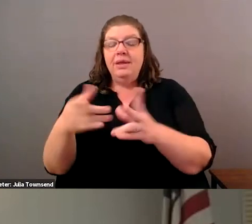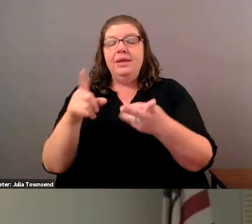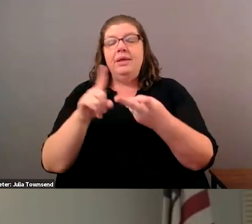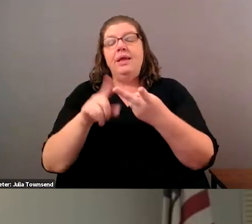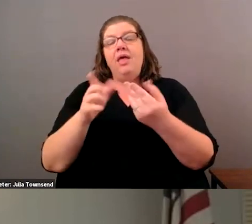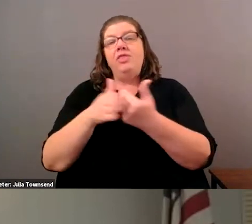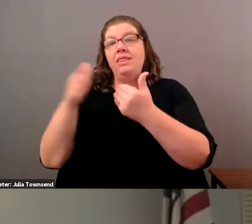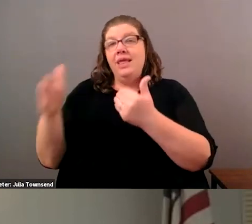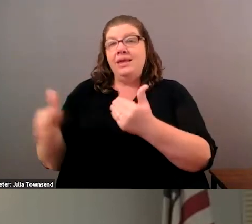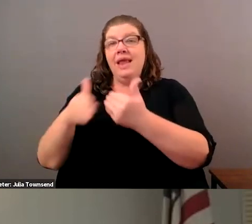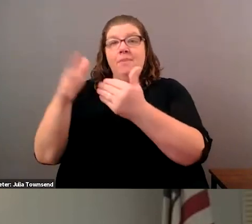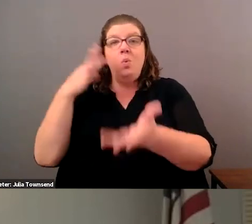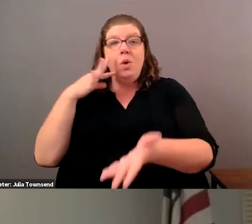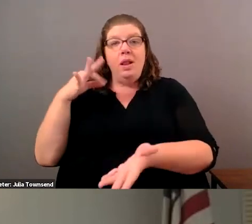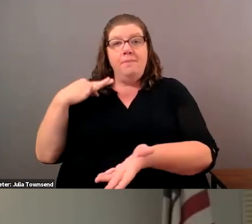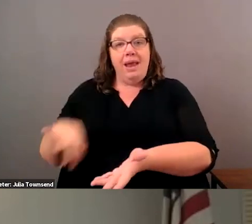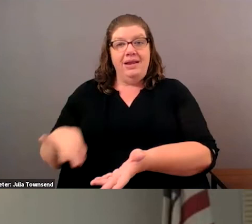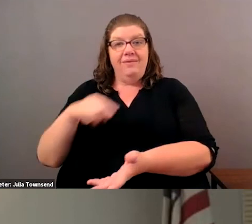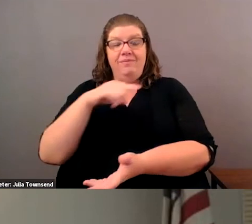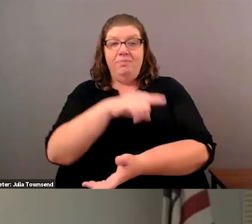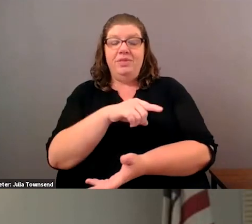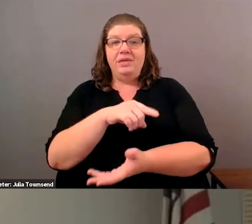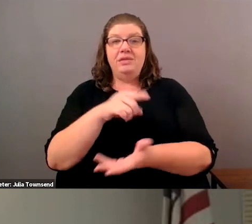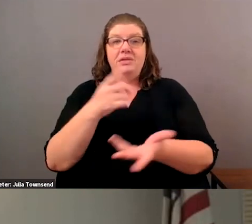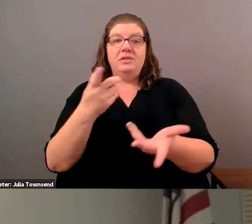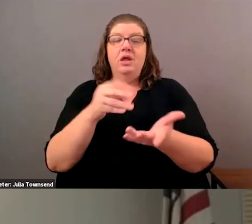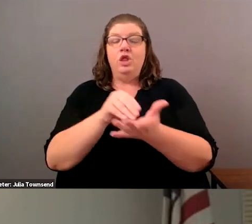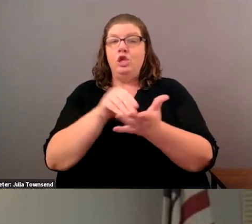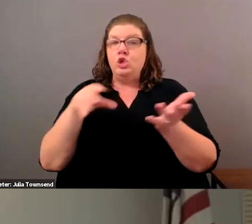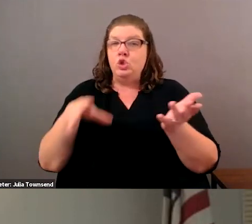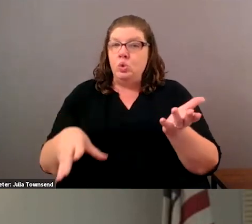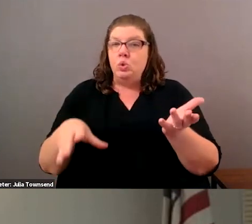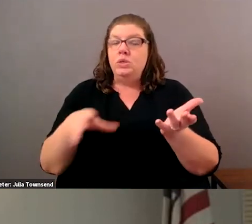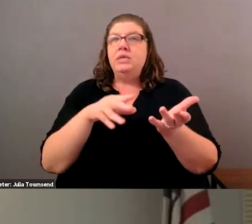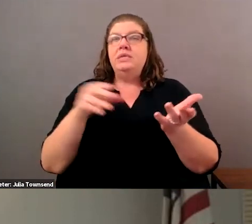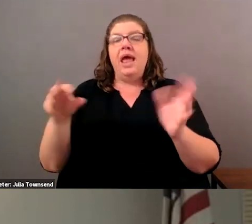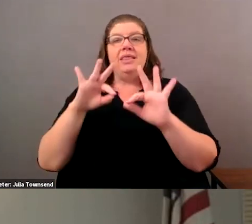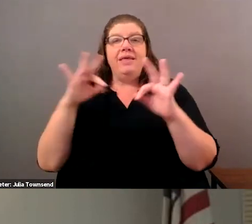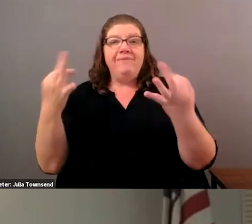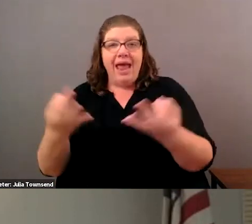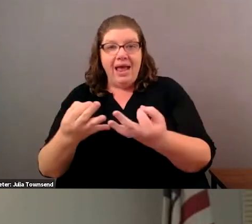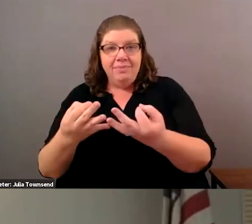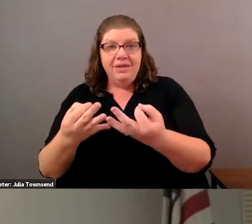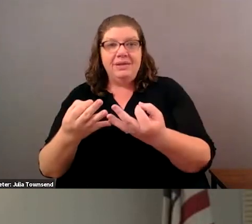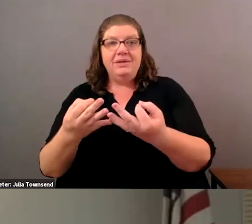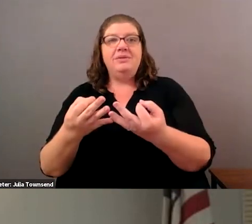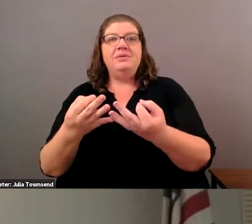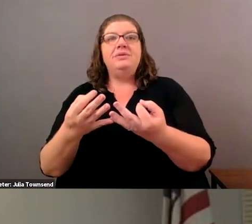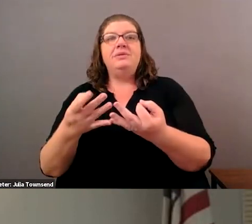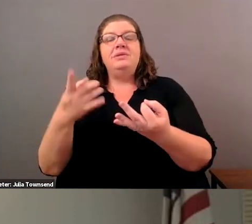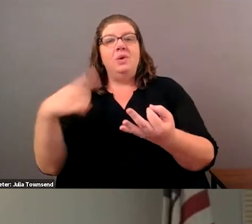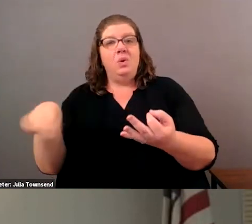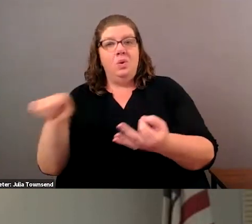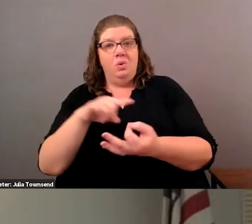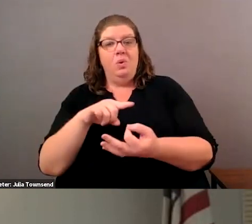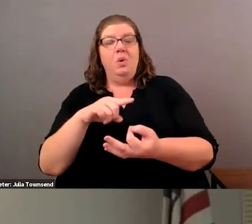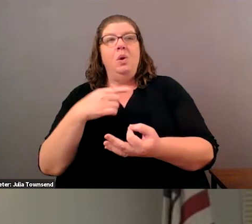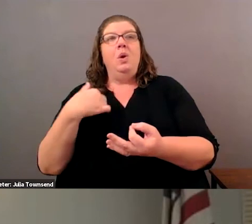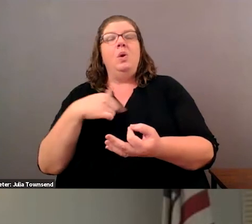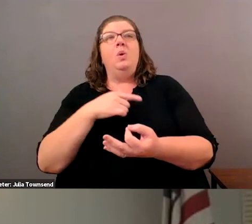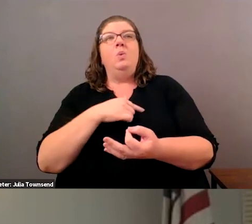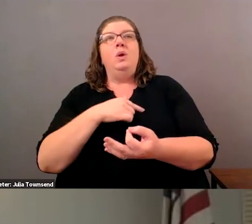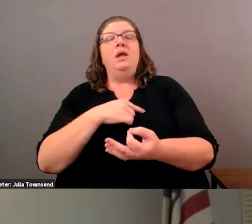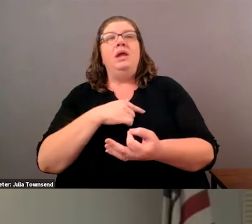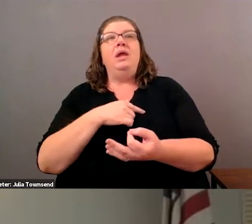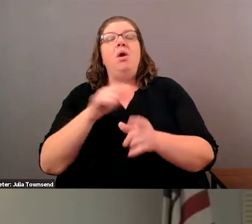will benefit from this, the students and the families who will, we will also